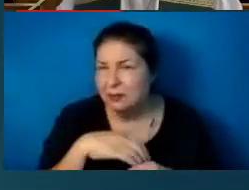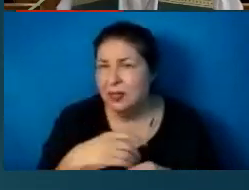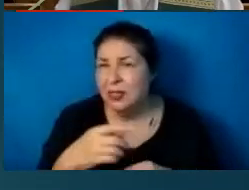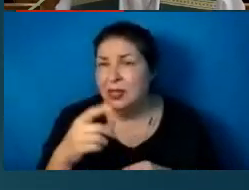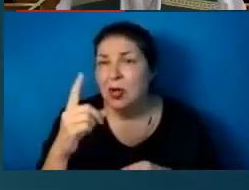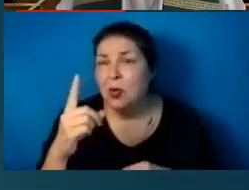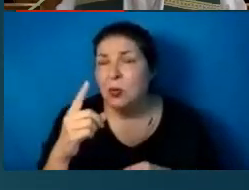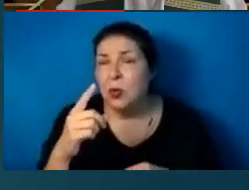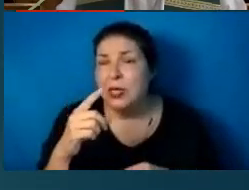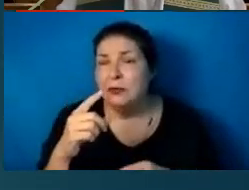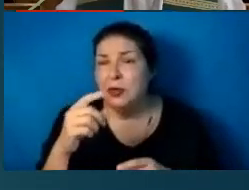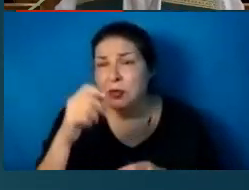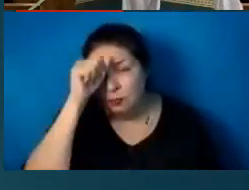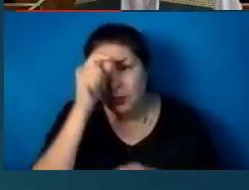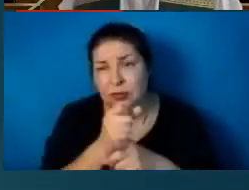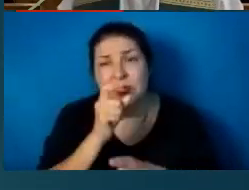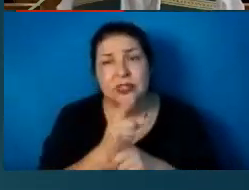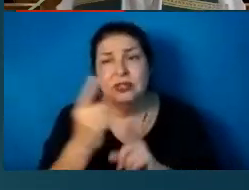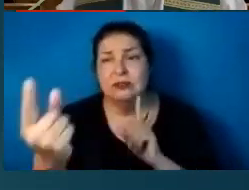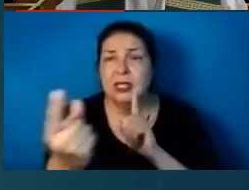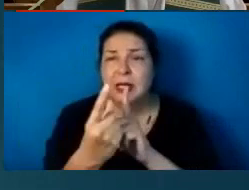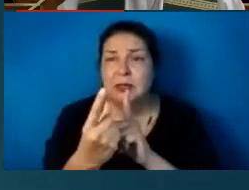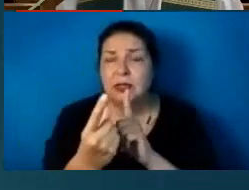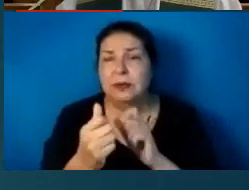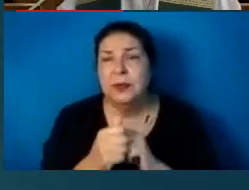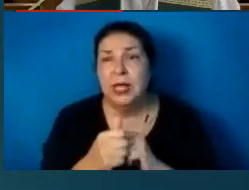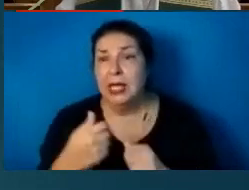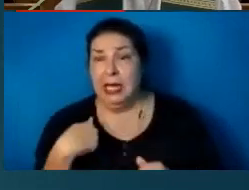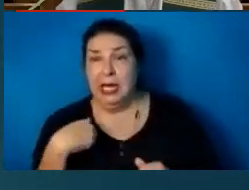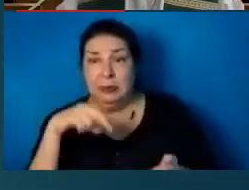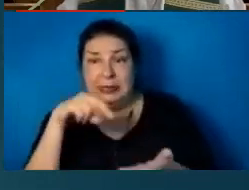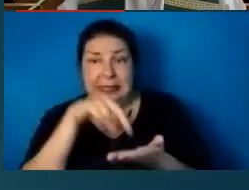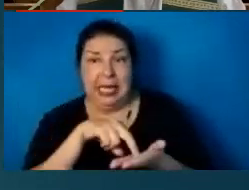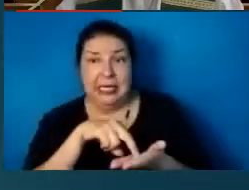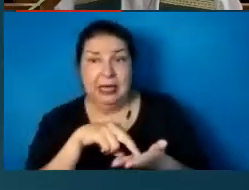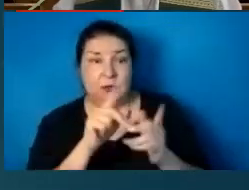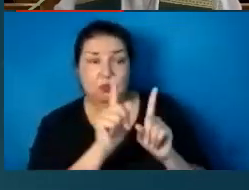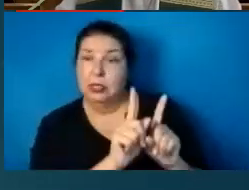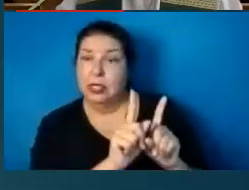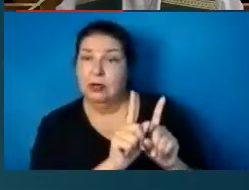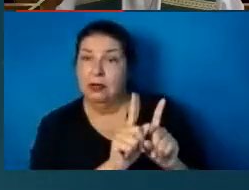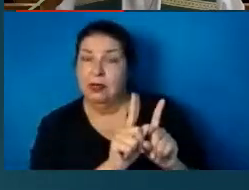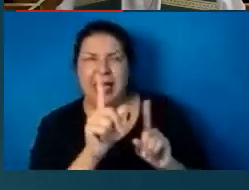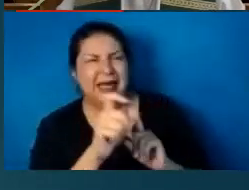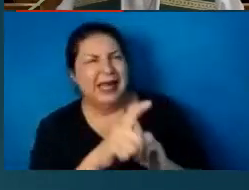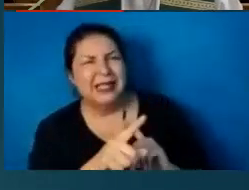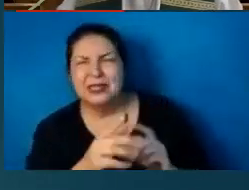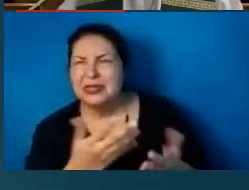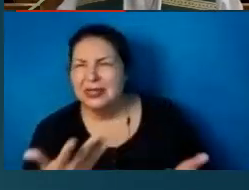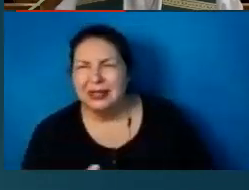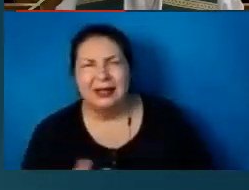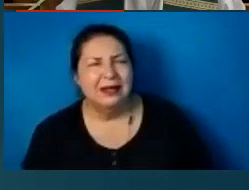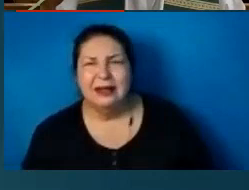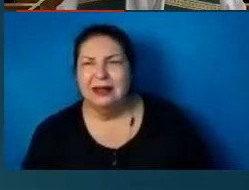in the parish hall, and I happened to be standing close to her, and asked her in the most bewildered tone,